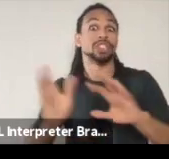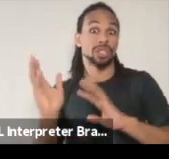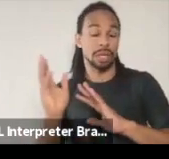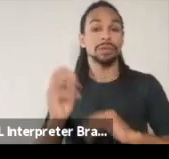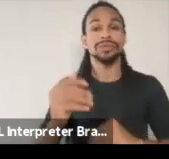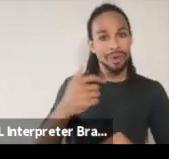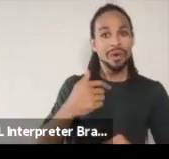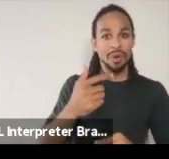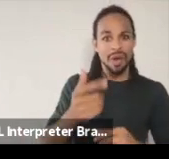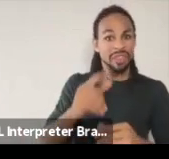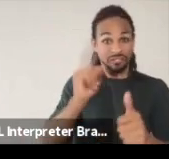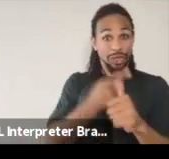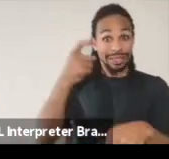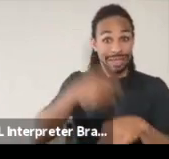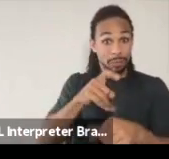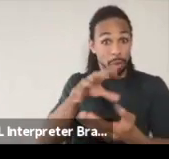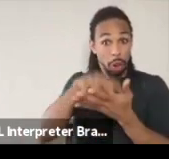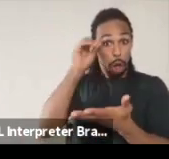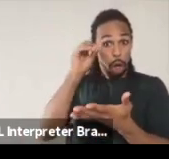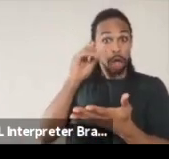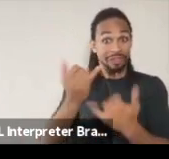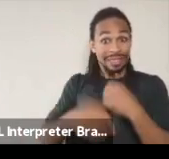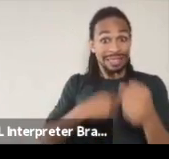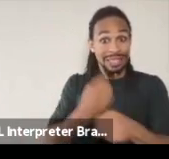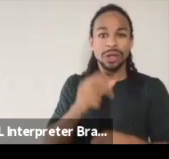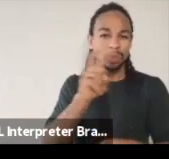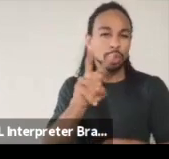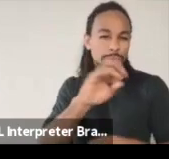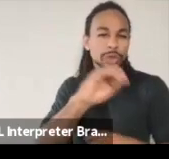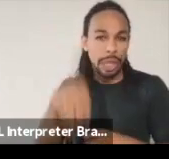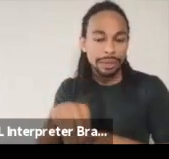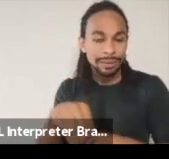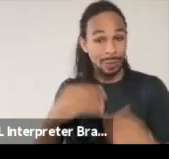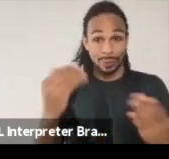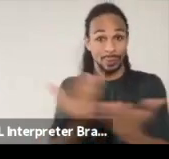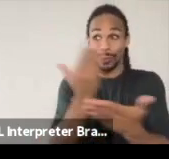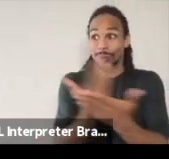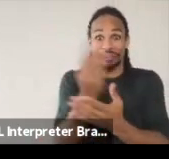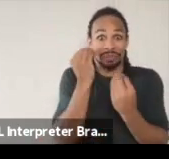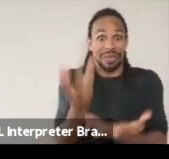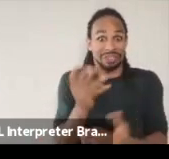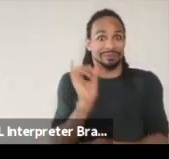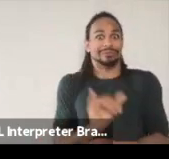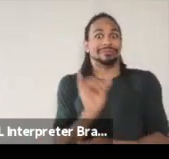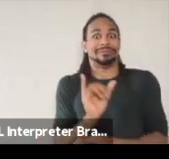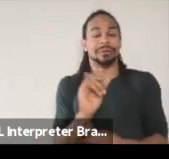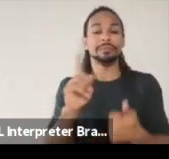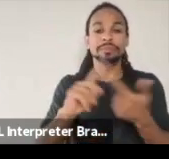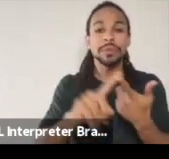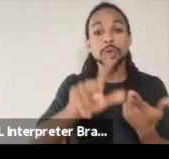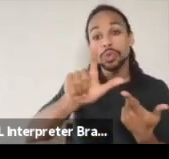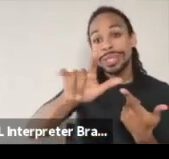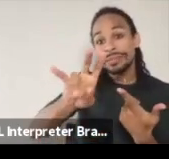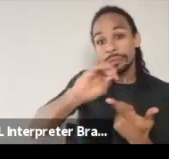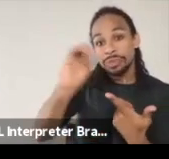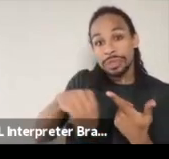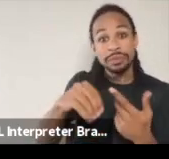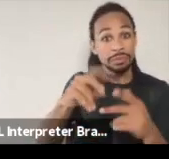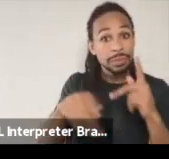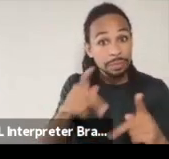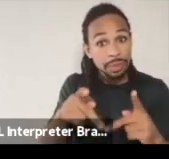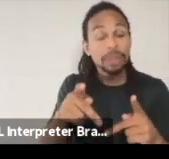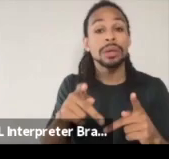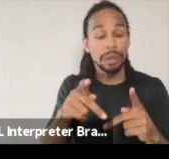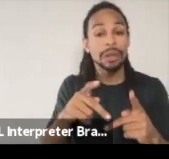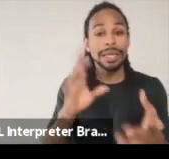and that's about 22% of folks who are in this space with us. About 27% of folks said, I've known about